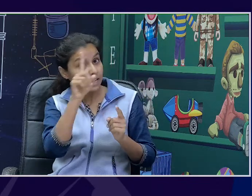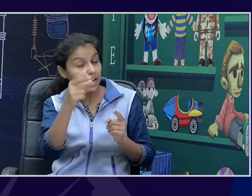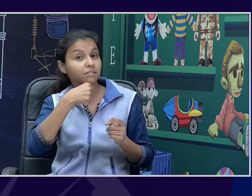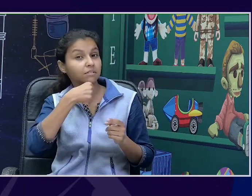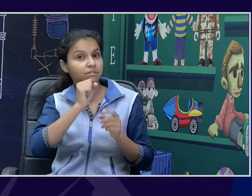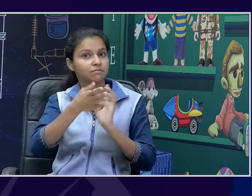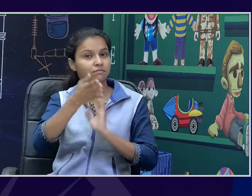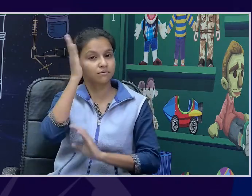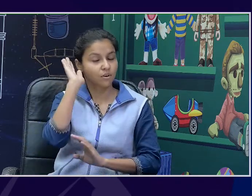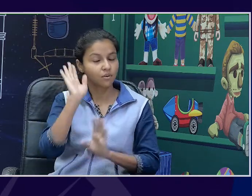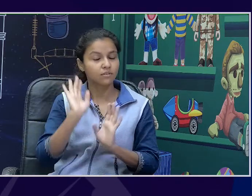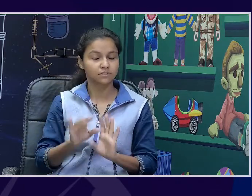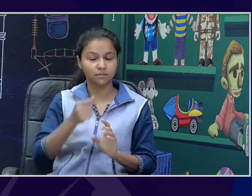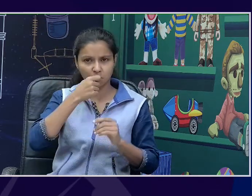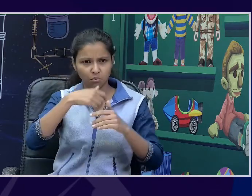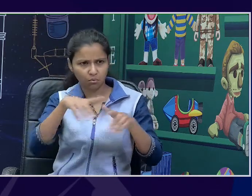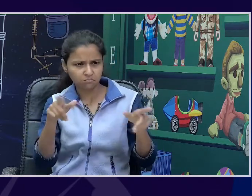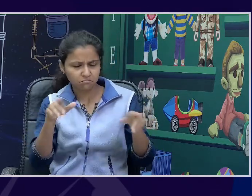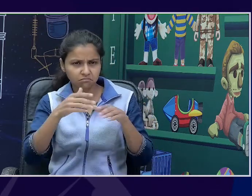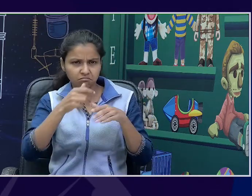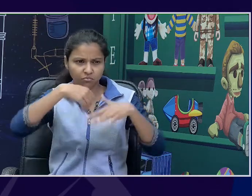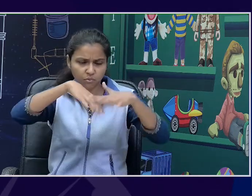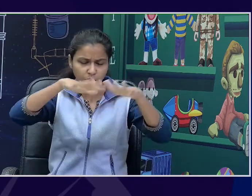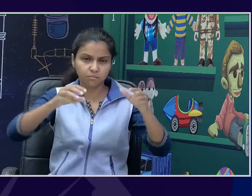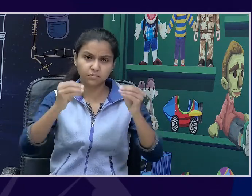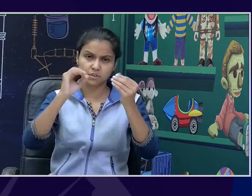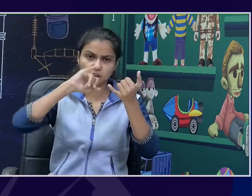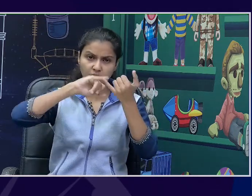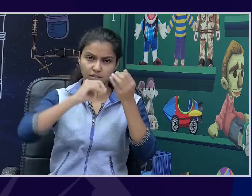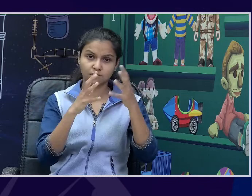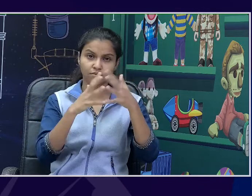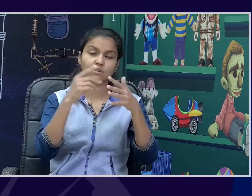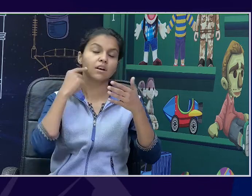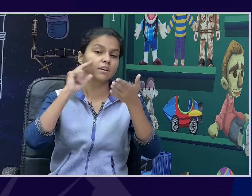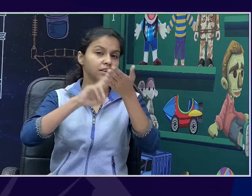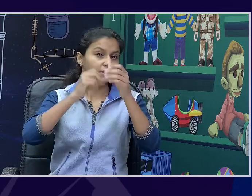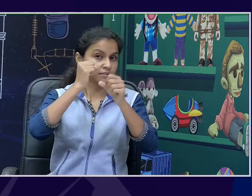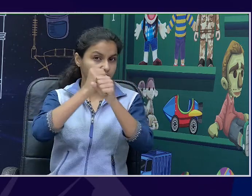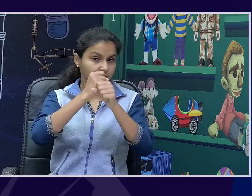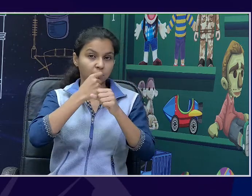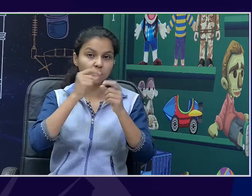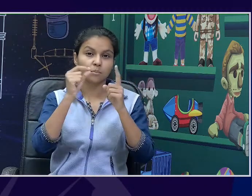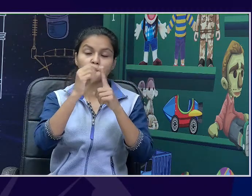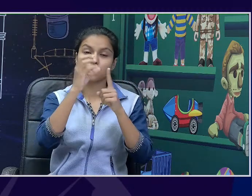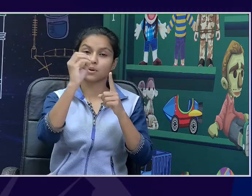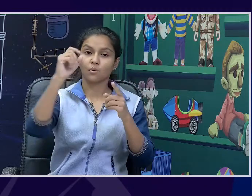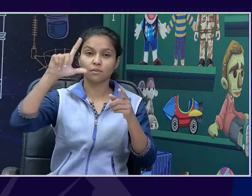the water swimming pool by a bully or a bruiser. Okay. So now moving on,